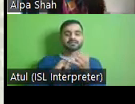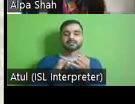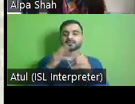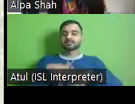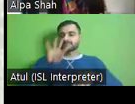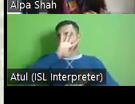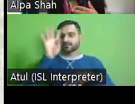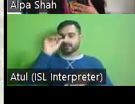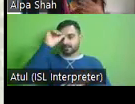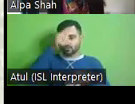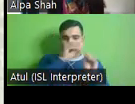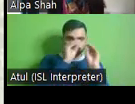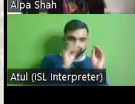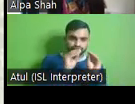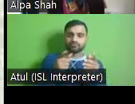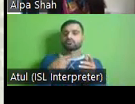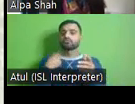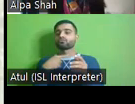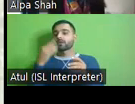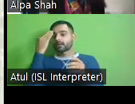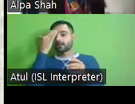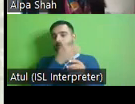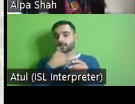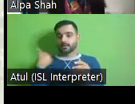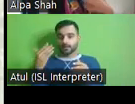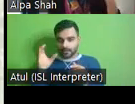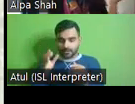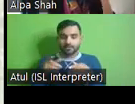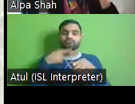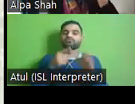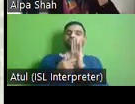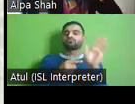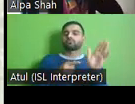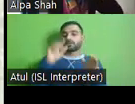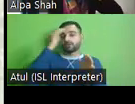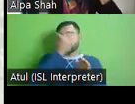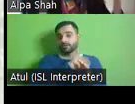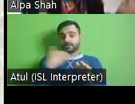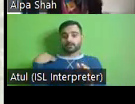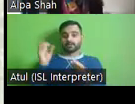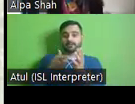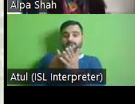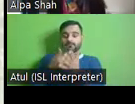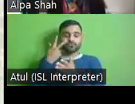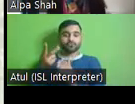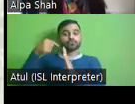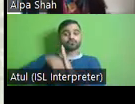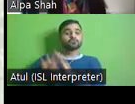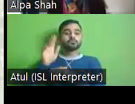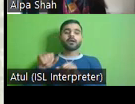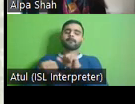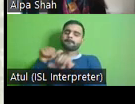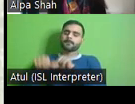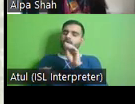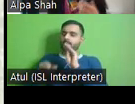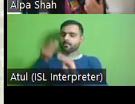had Hinduized and not to those who had converted to Christianity. So in the Christianized villages, I don't think you get these processes